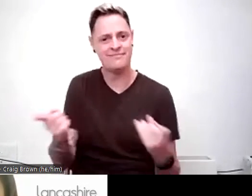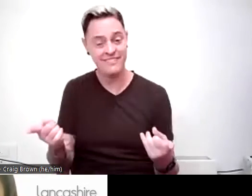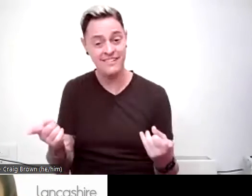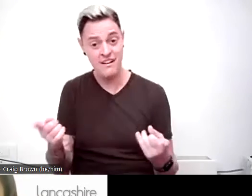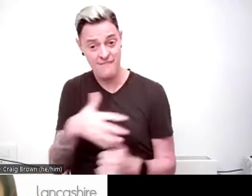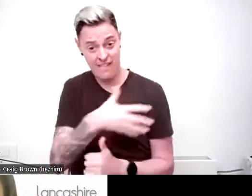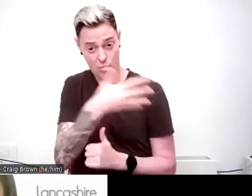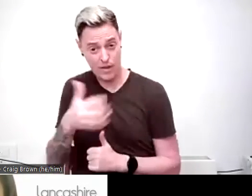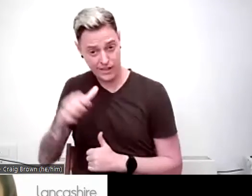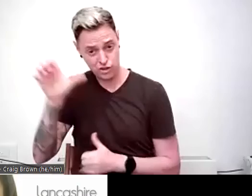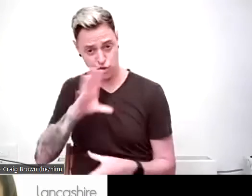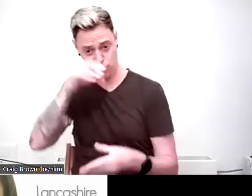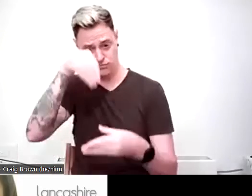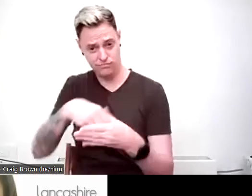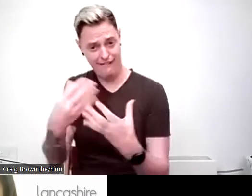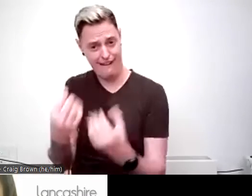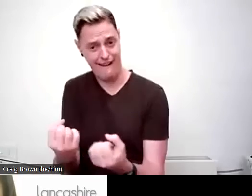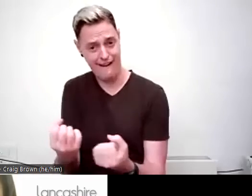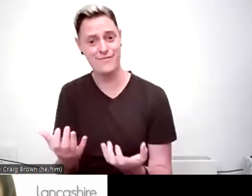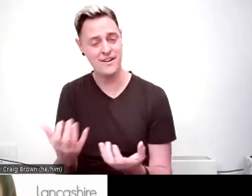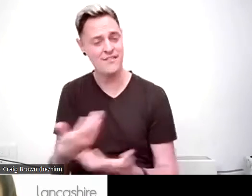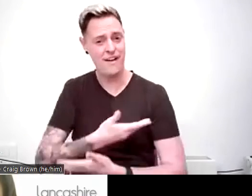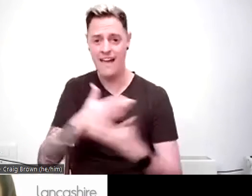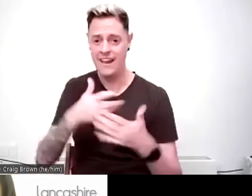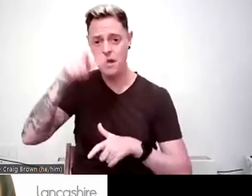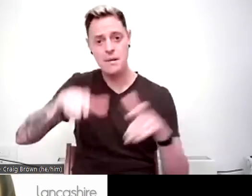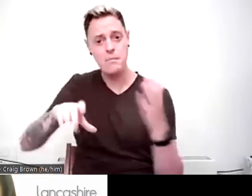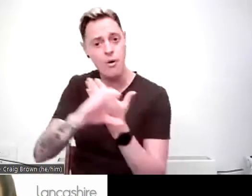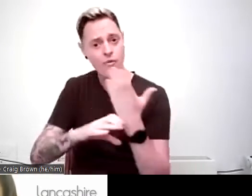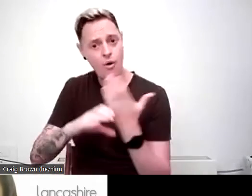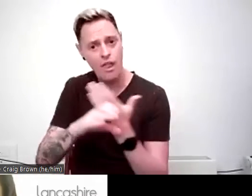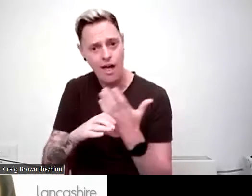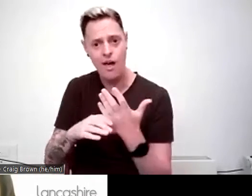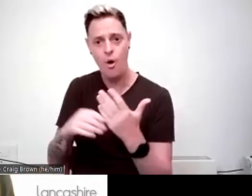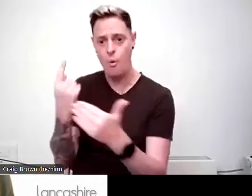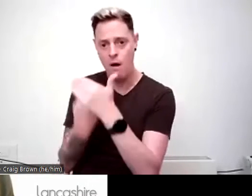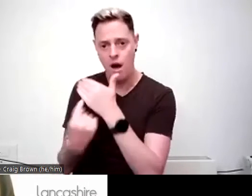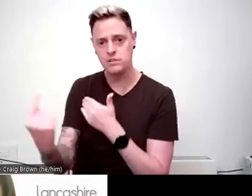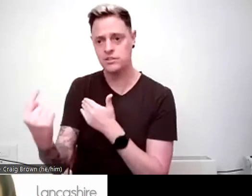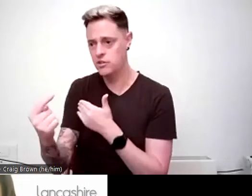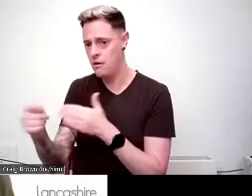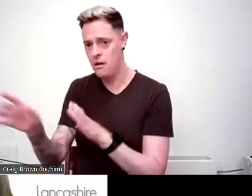people deserve, and people of colour deserve, and anyone else who is a marginalised person deserves.